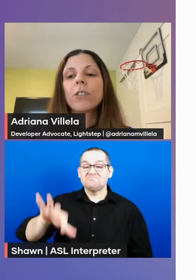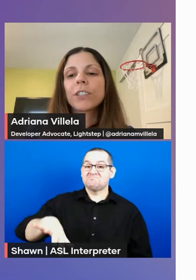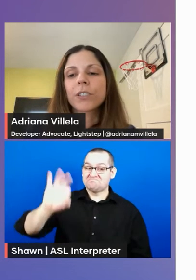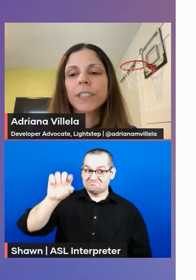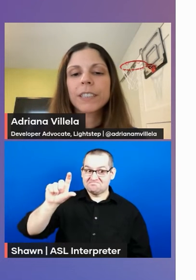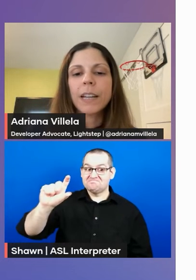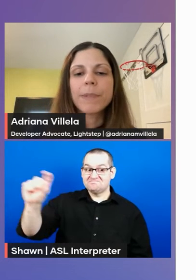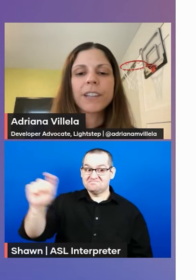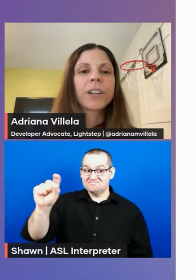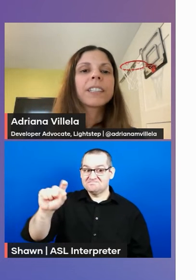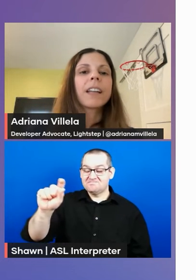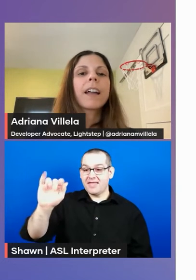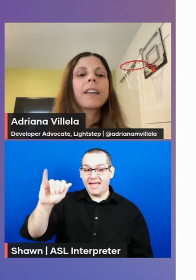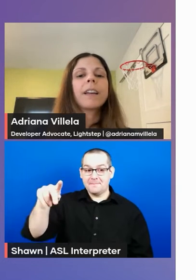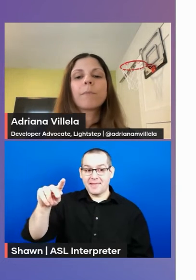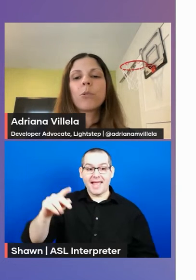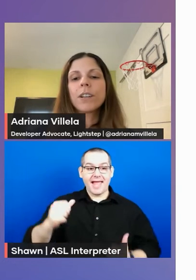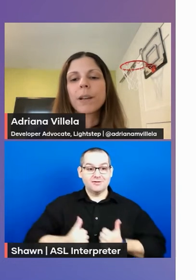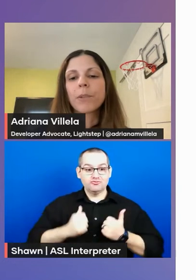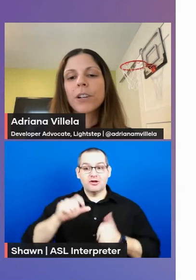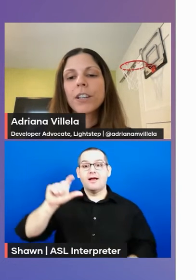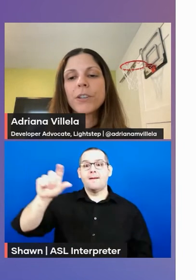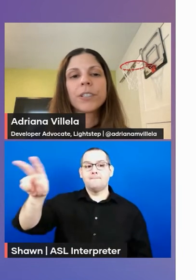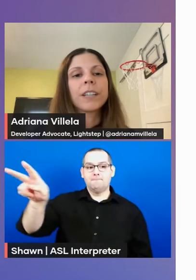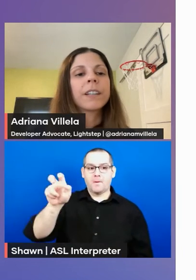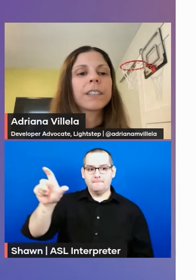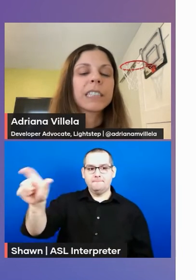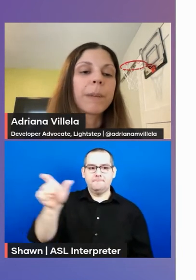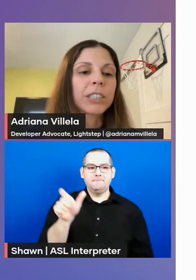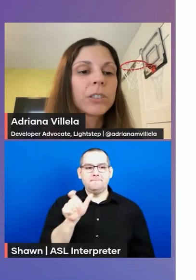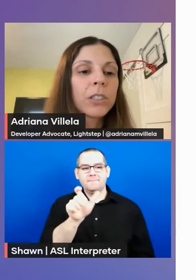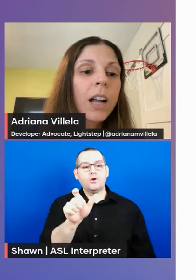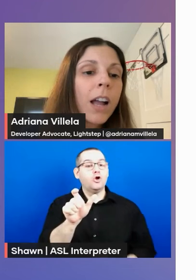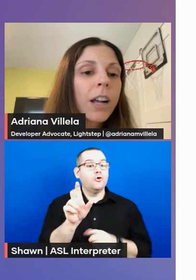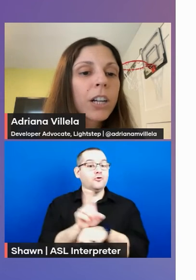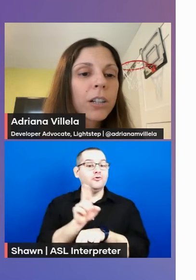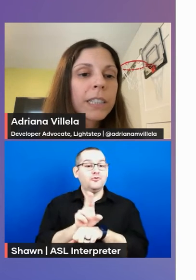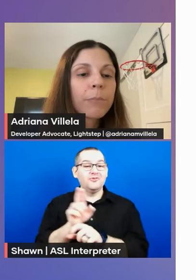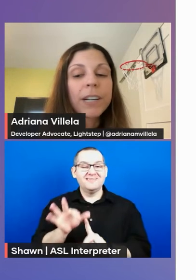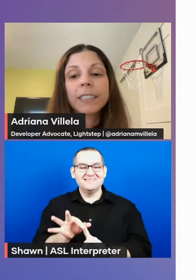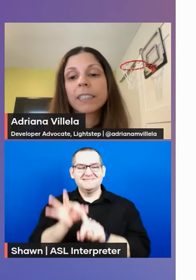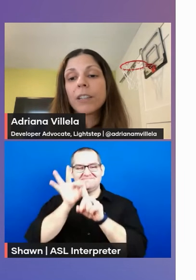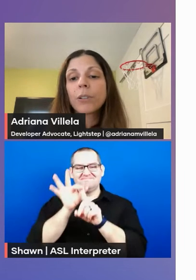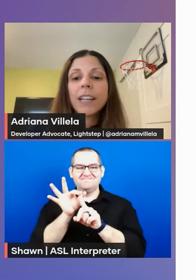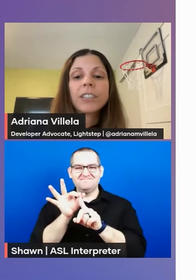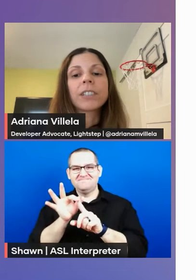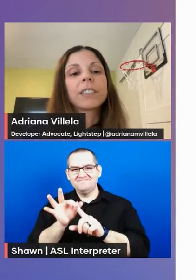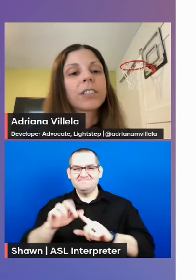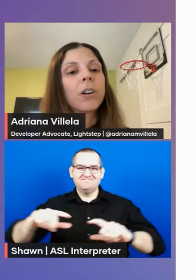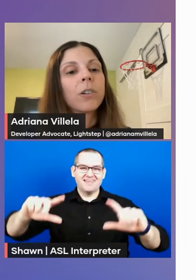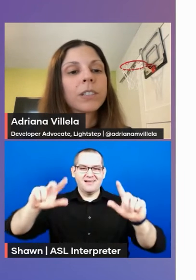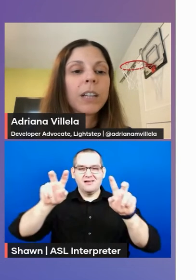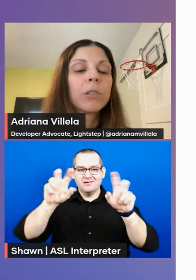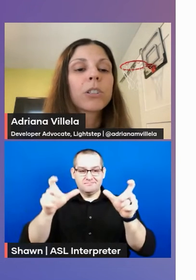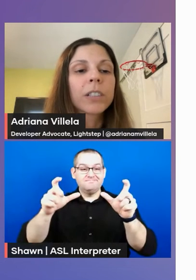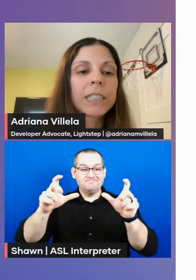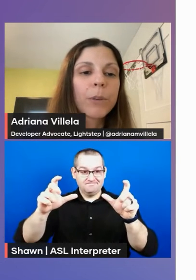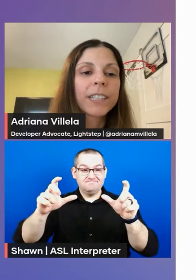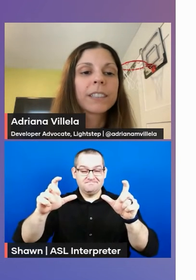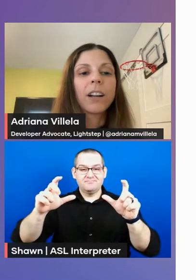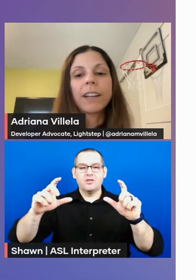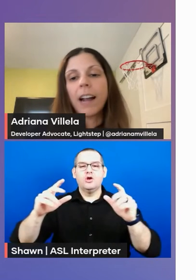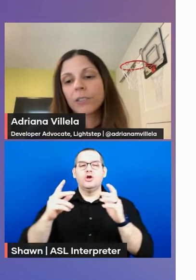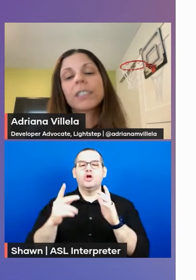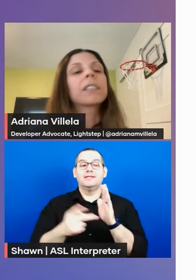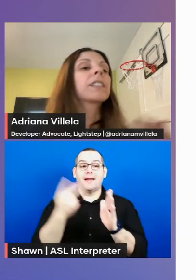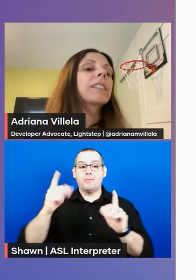can pull the service's IP address and port number using special curly braces notation. So double curly